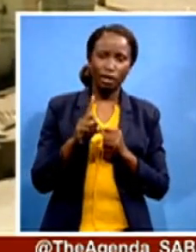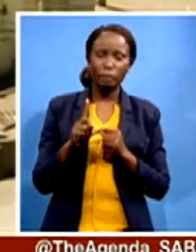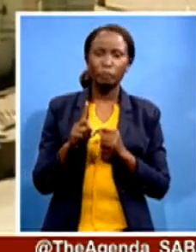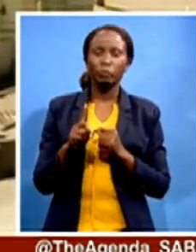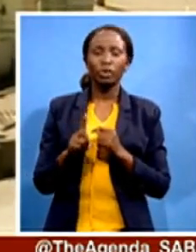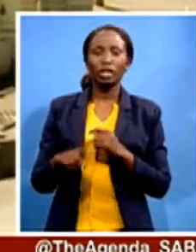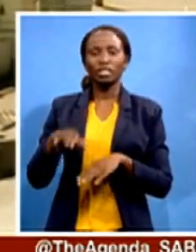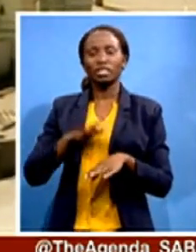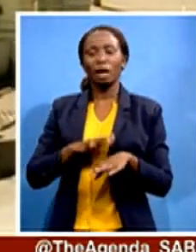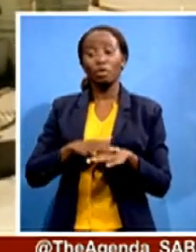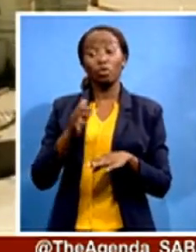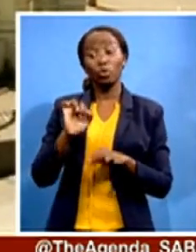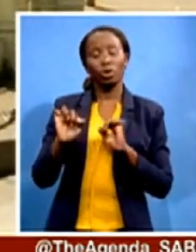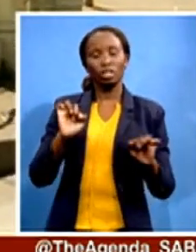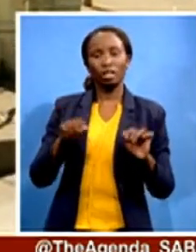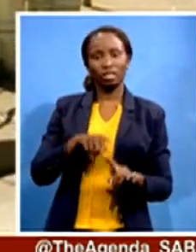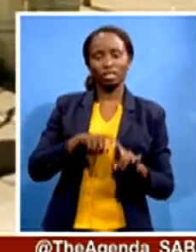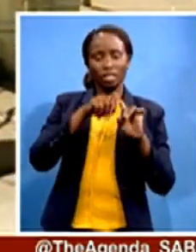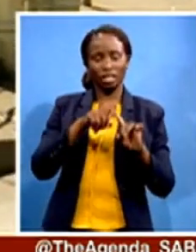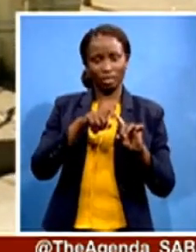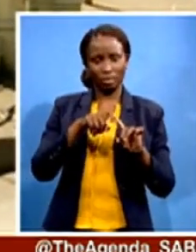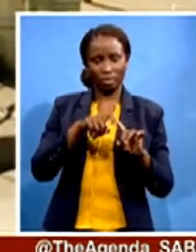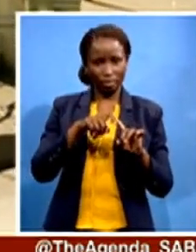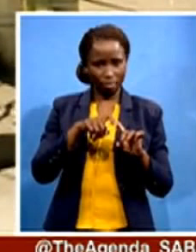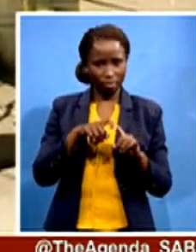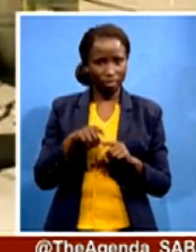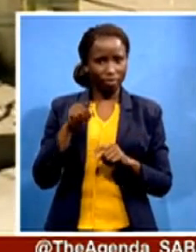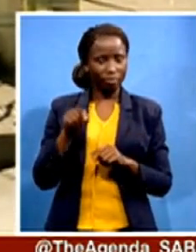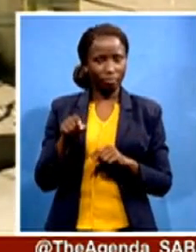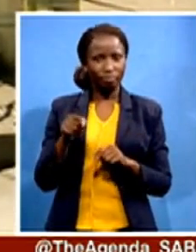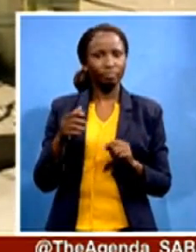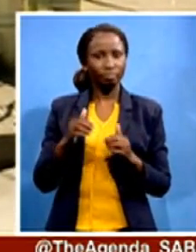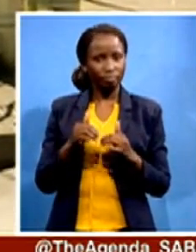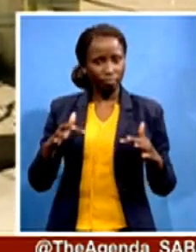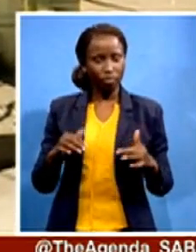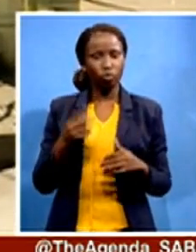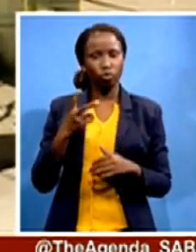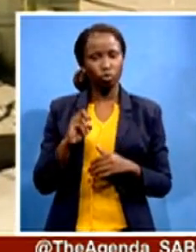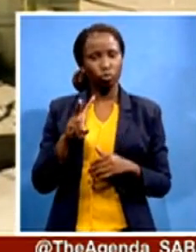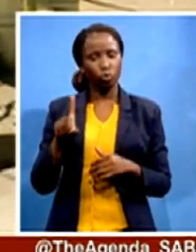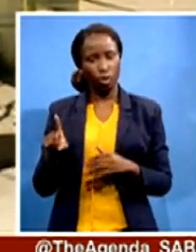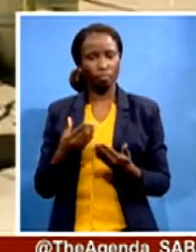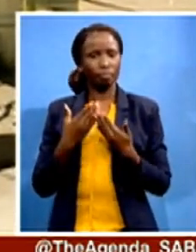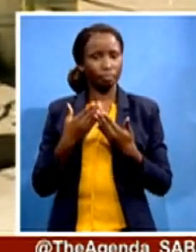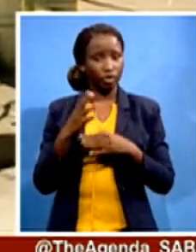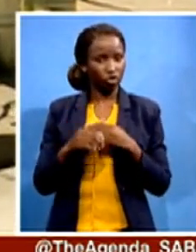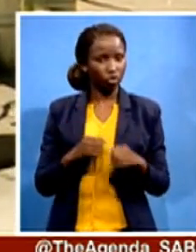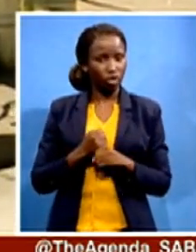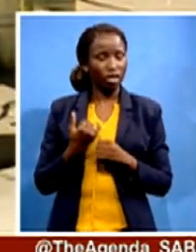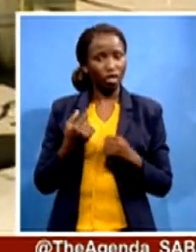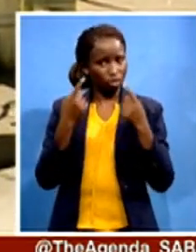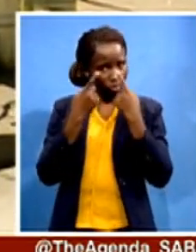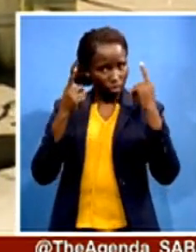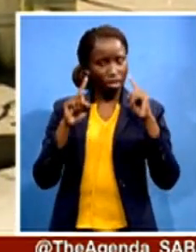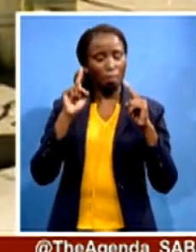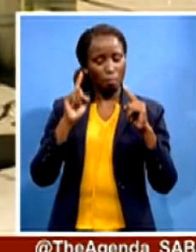that we had just starting the 2021 academic year. At least the university should have waited up until